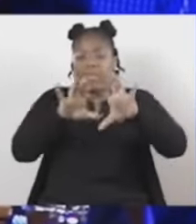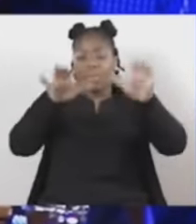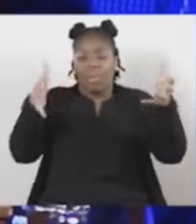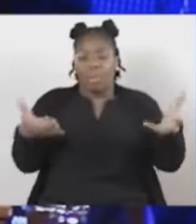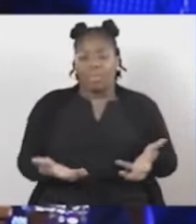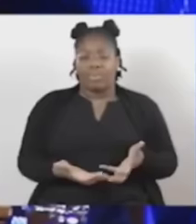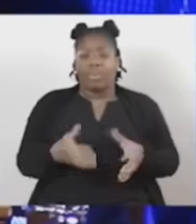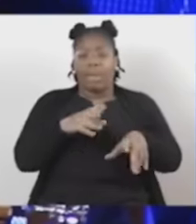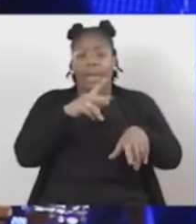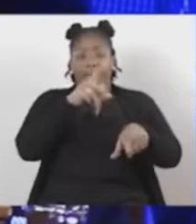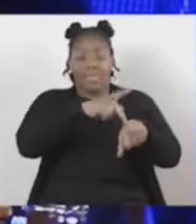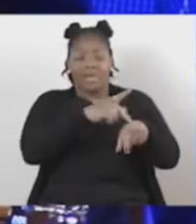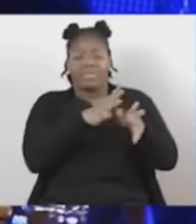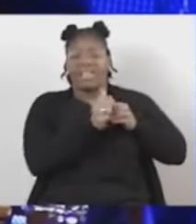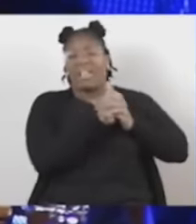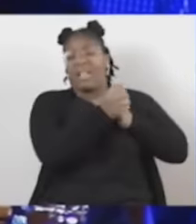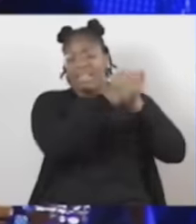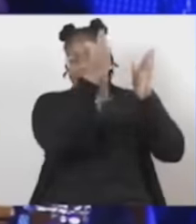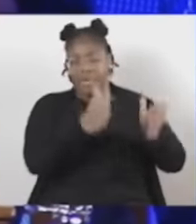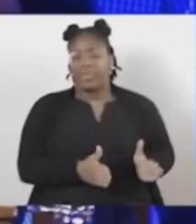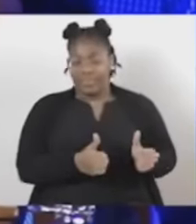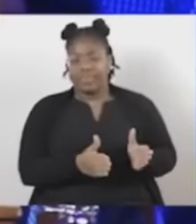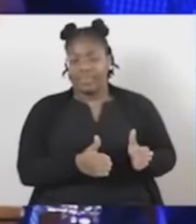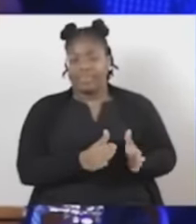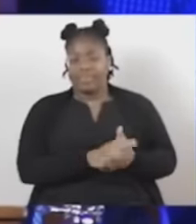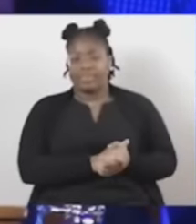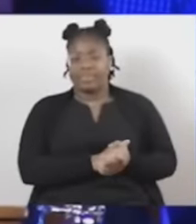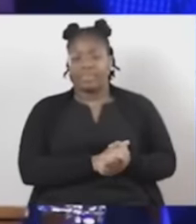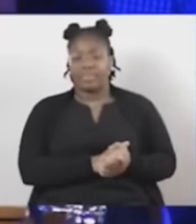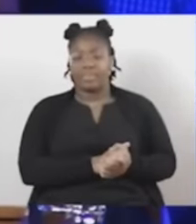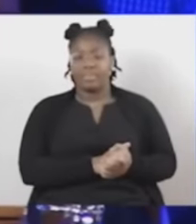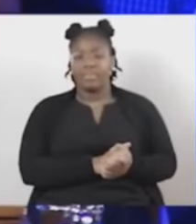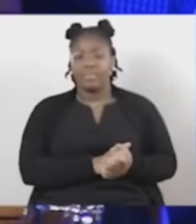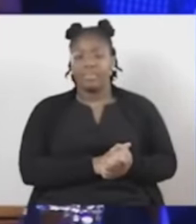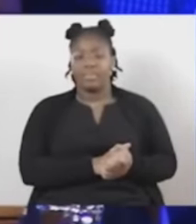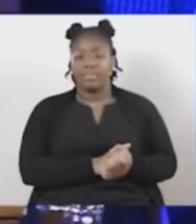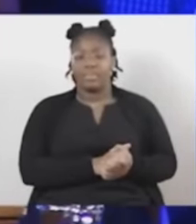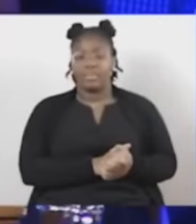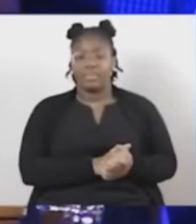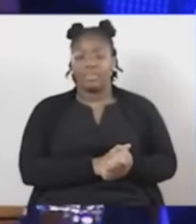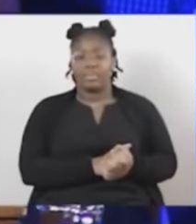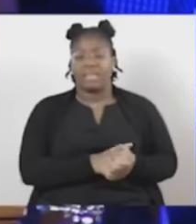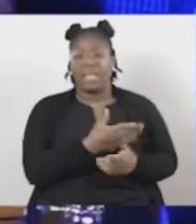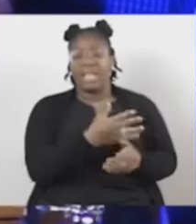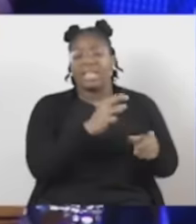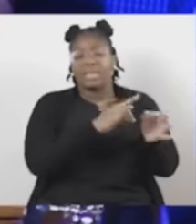And Peter leads the pack for what spirituality in process looks like.